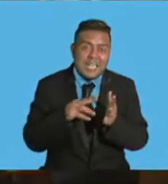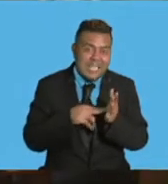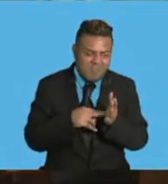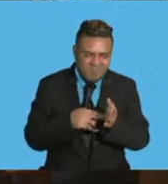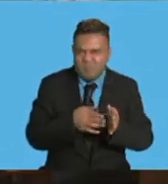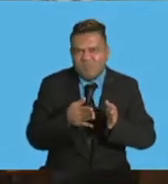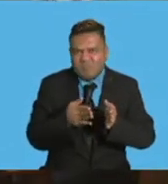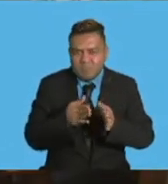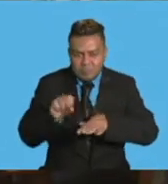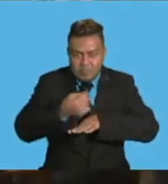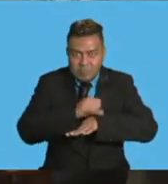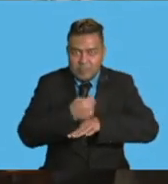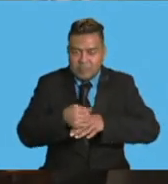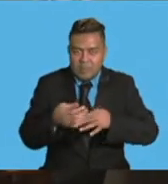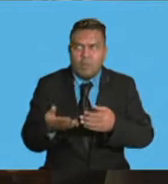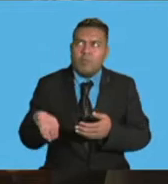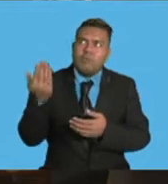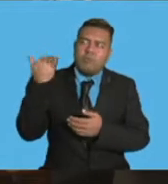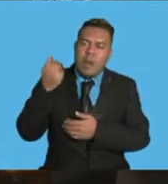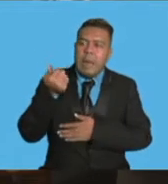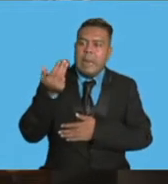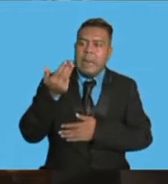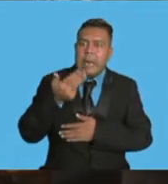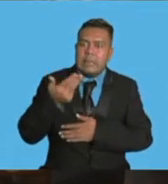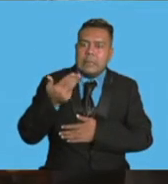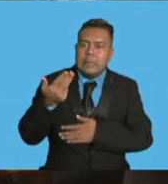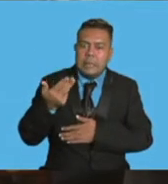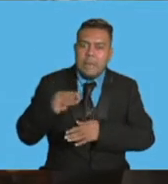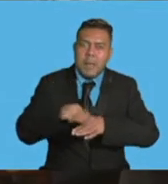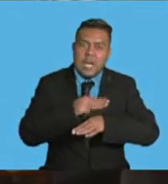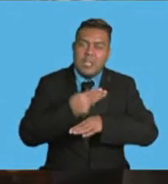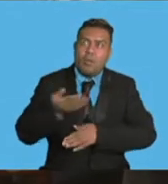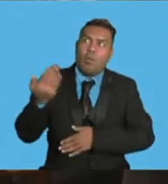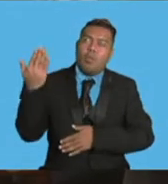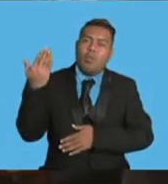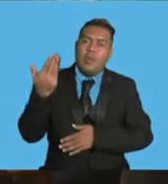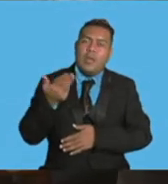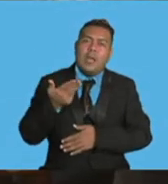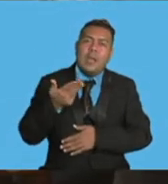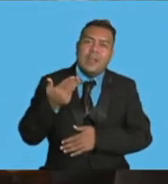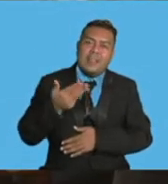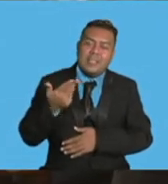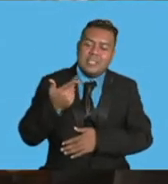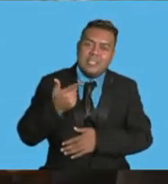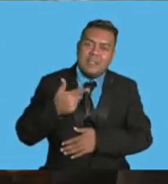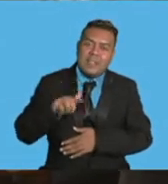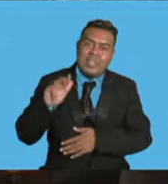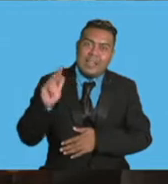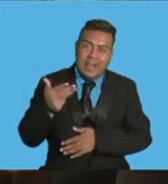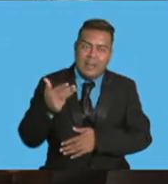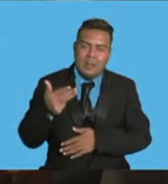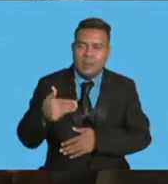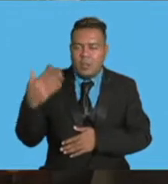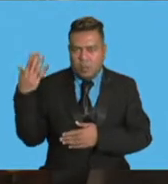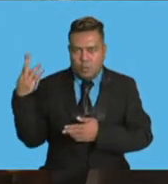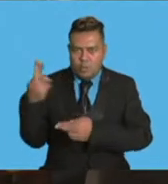then in 1979, and the Fiji Navy has taken over responsibility ever